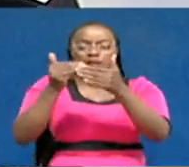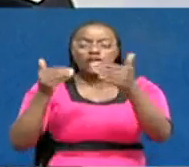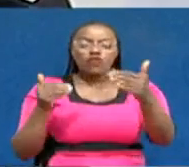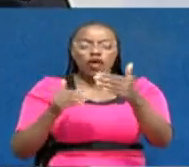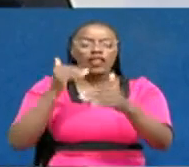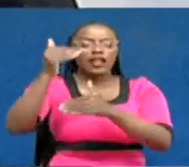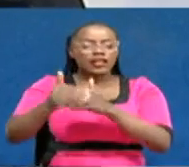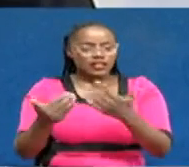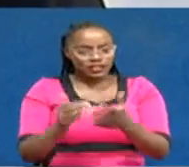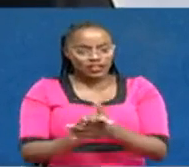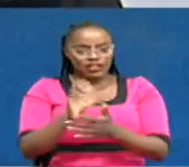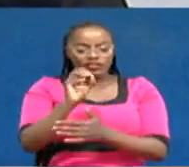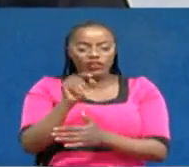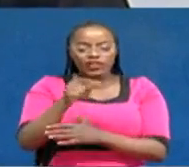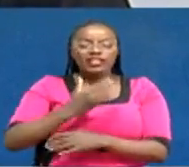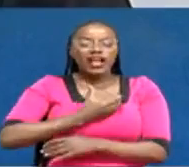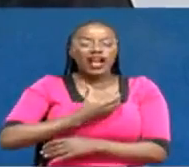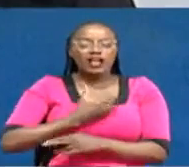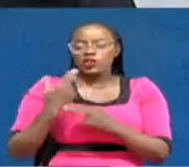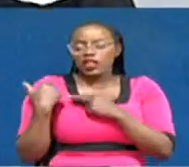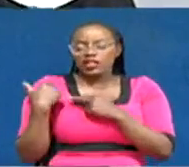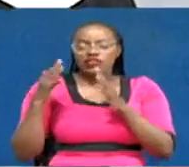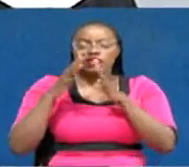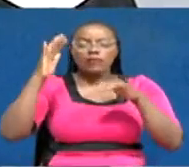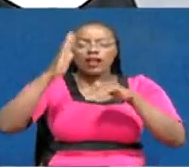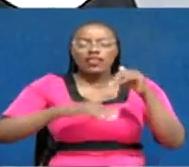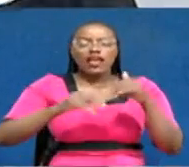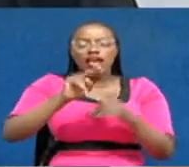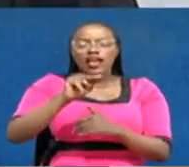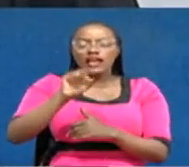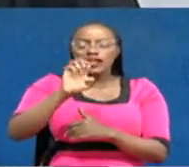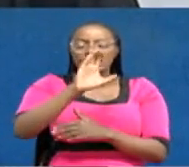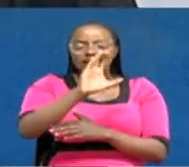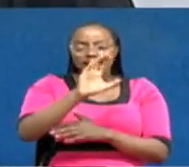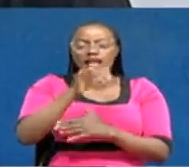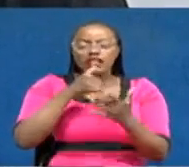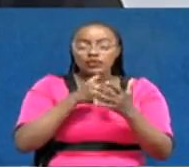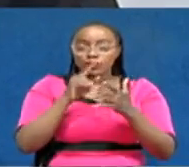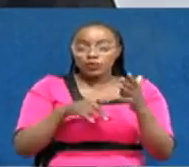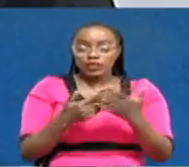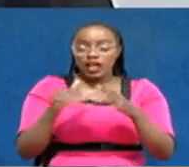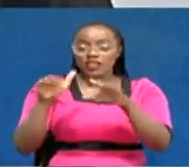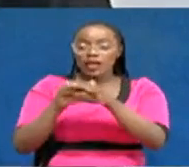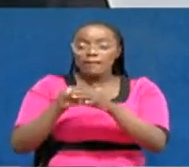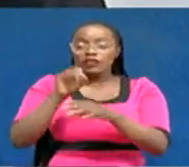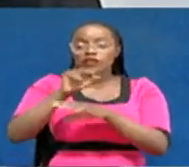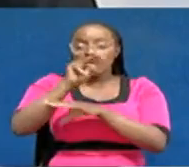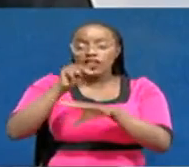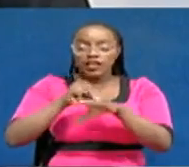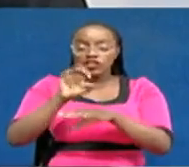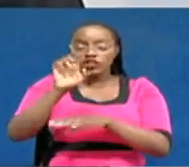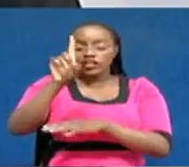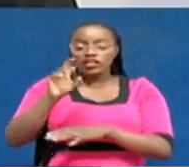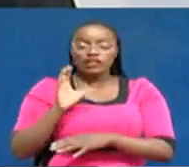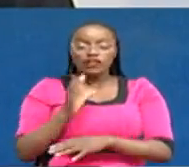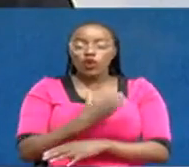the other. So this council is much bigger than the NEC. It consists of members of the National